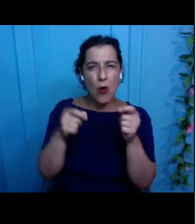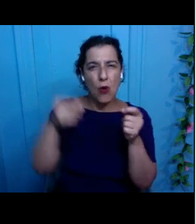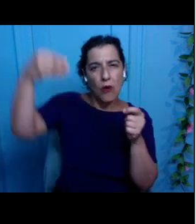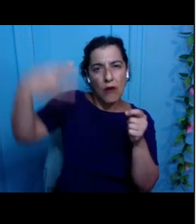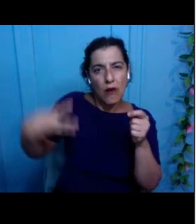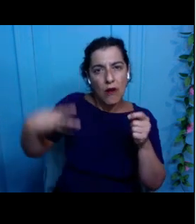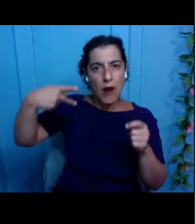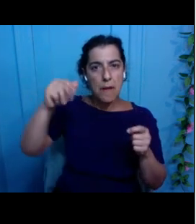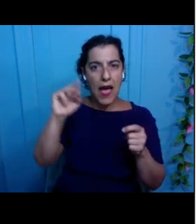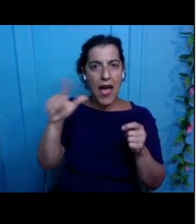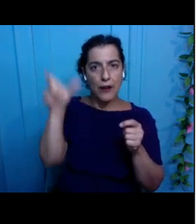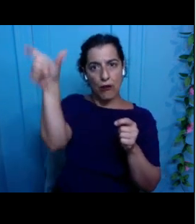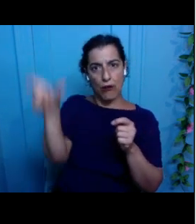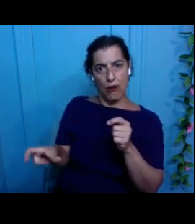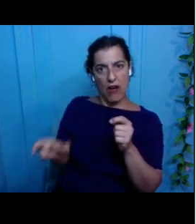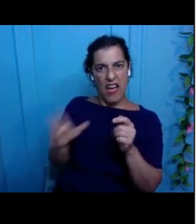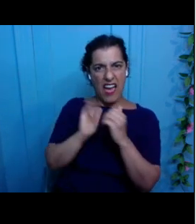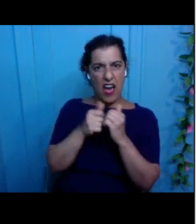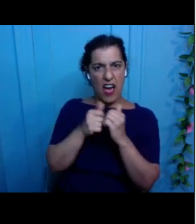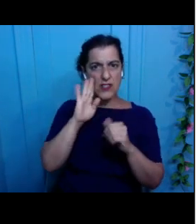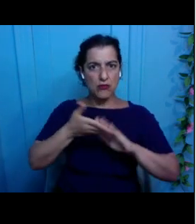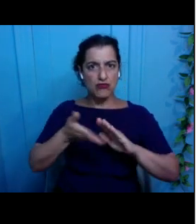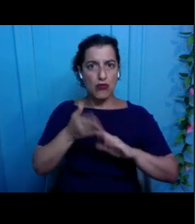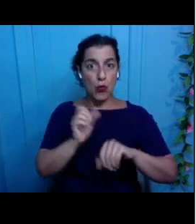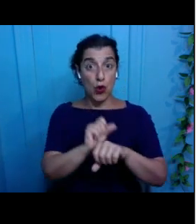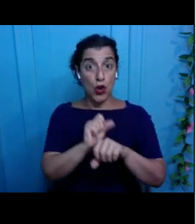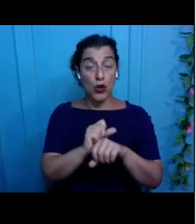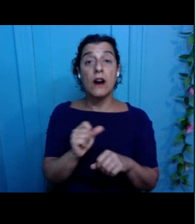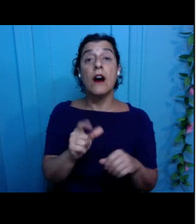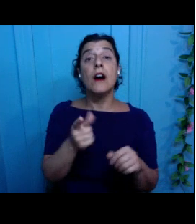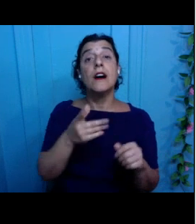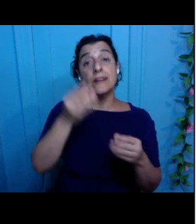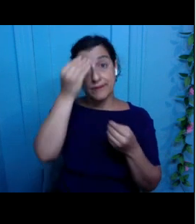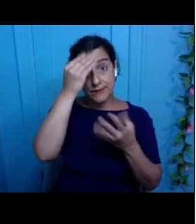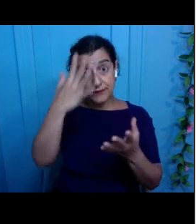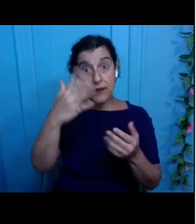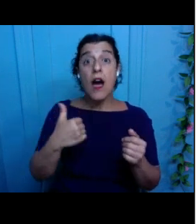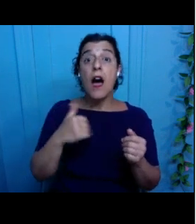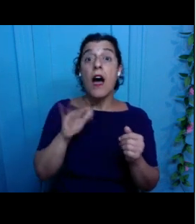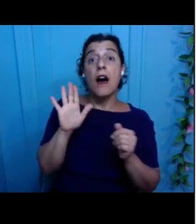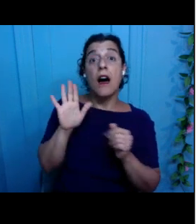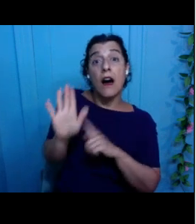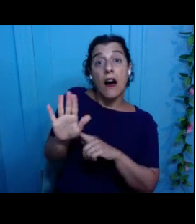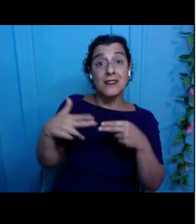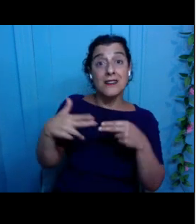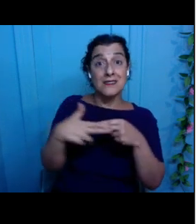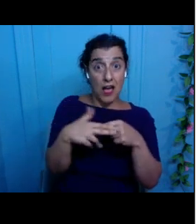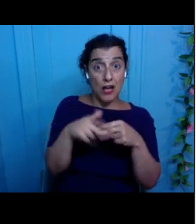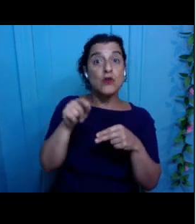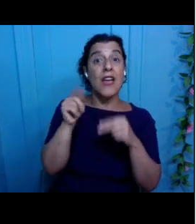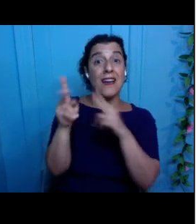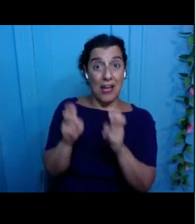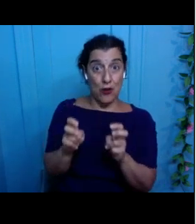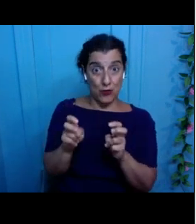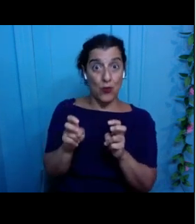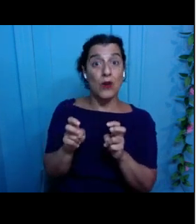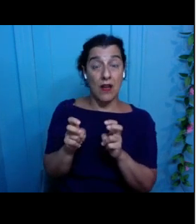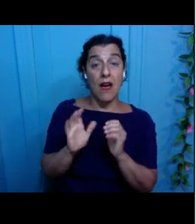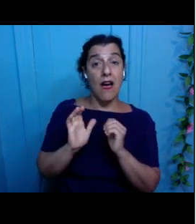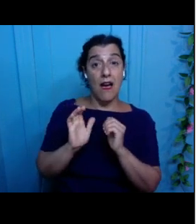work. So first of all, if you'd like to download copies of the panelists' slides, you will find those in